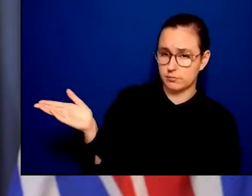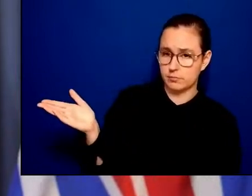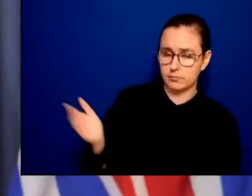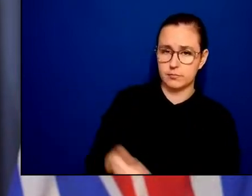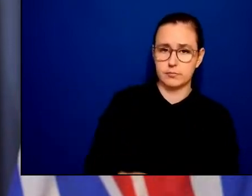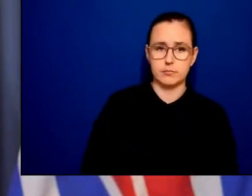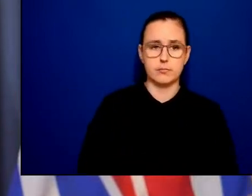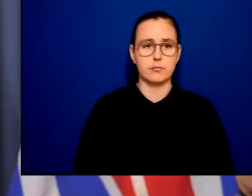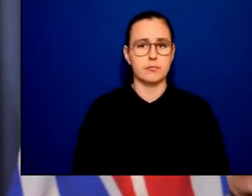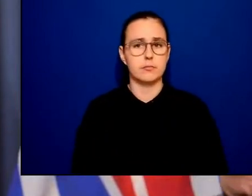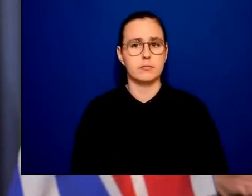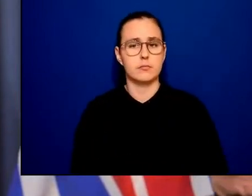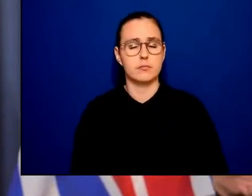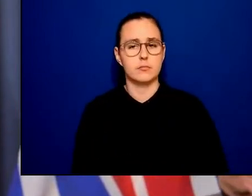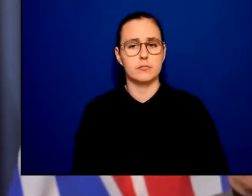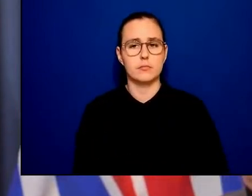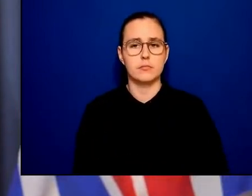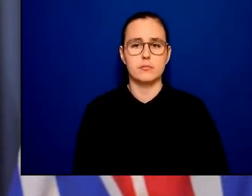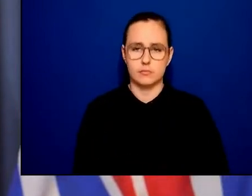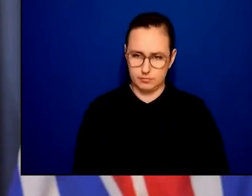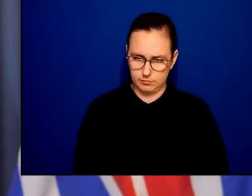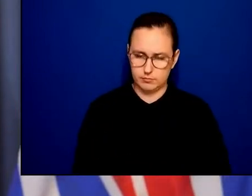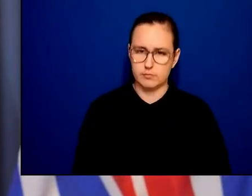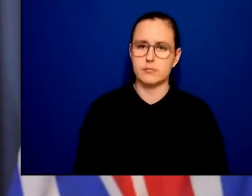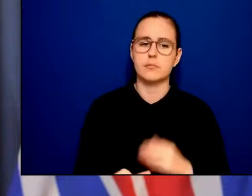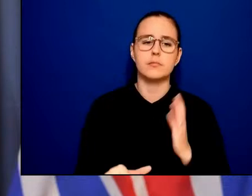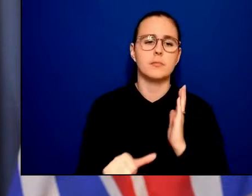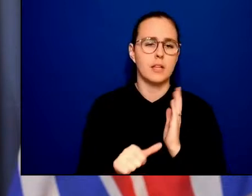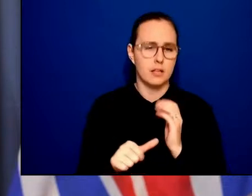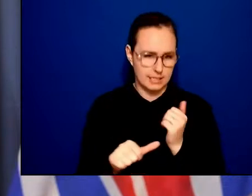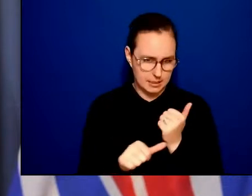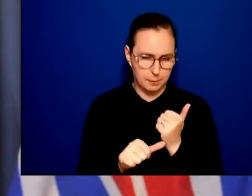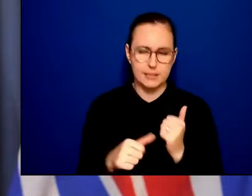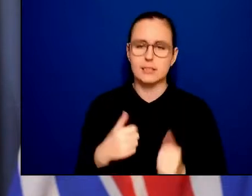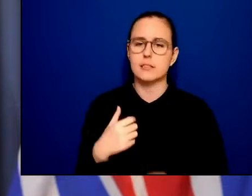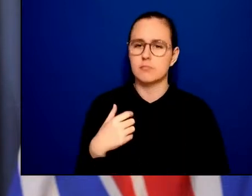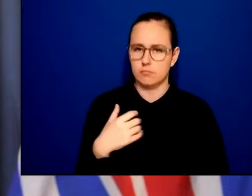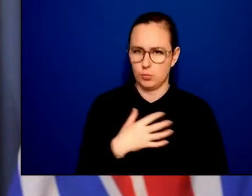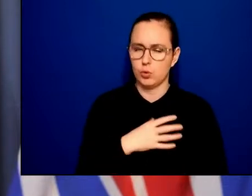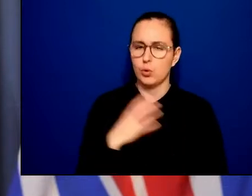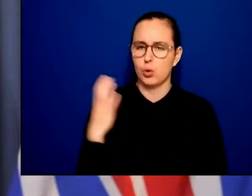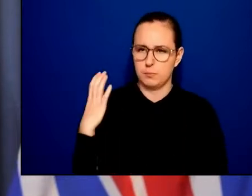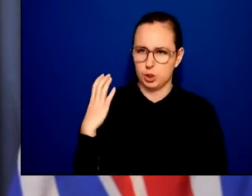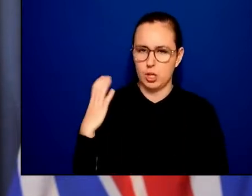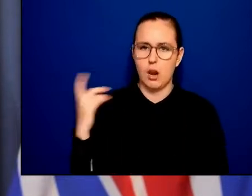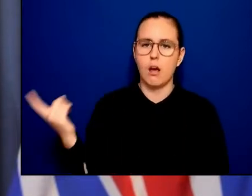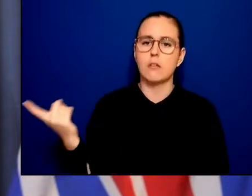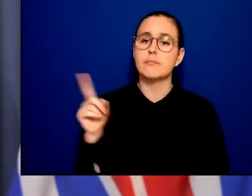McDonald. Thank you for the question. At present, in addition to the one